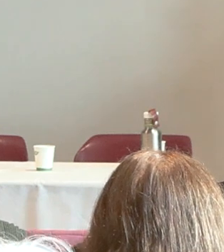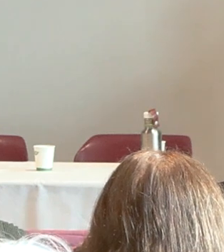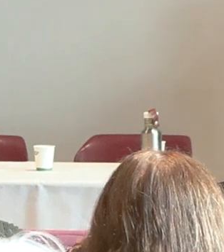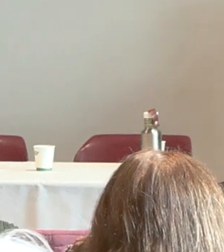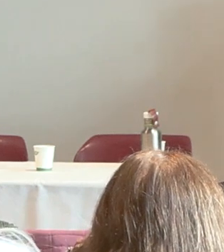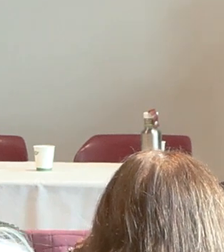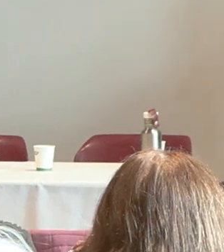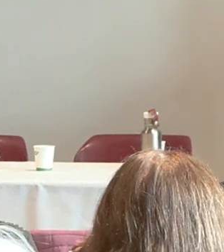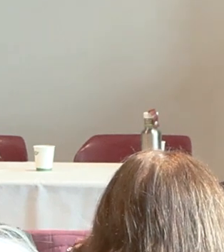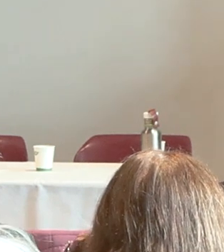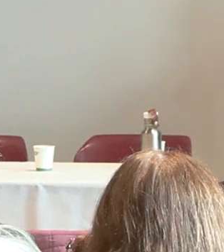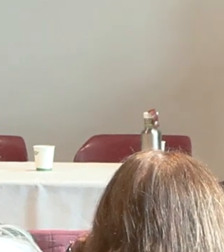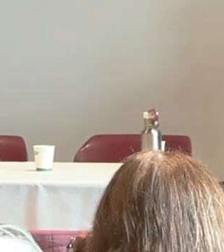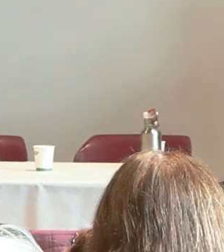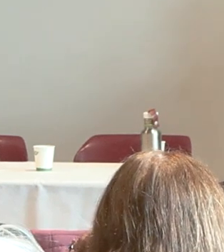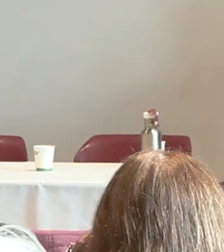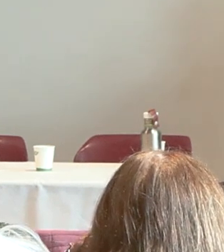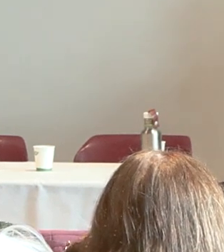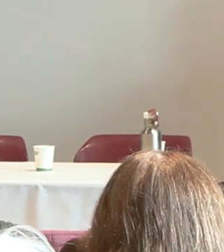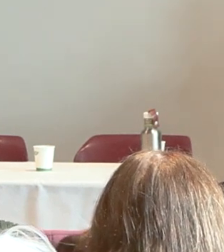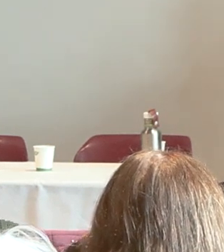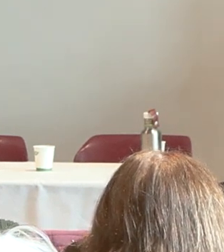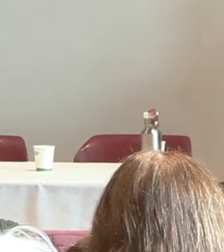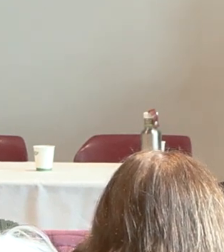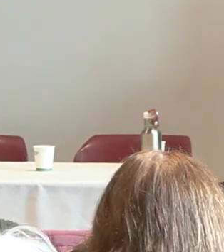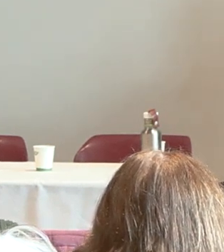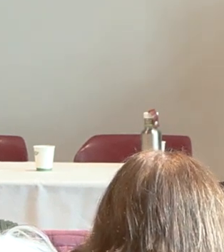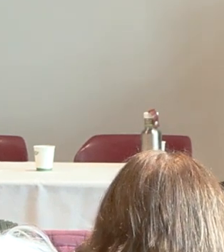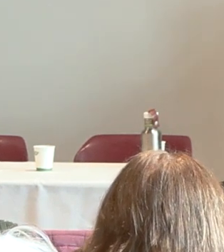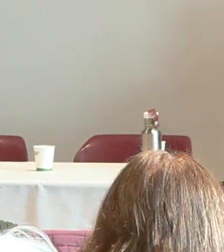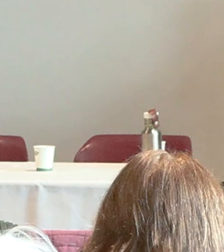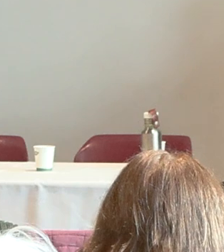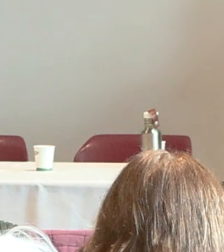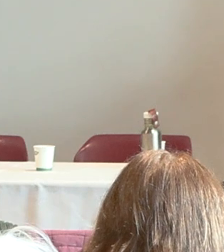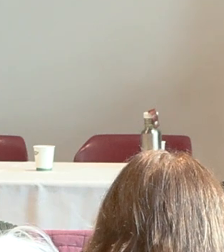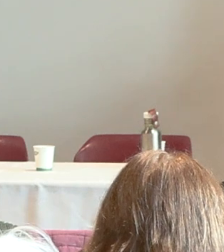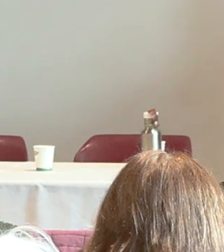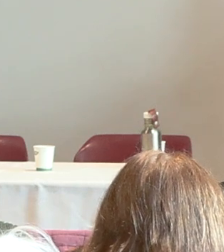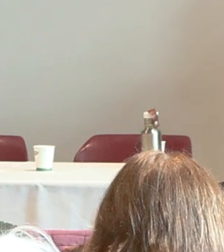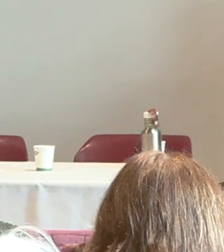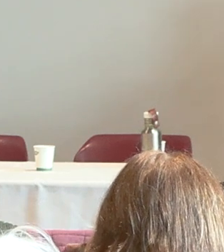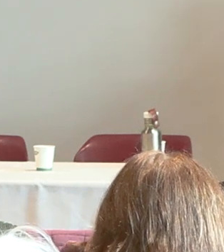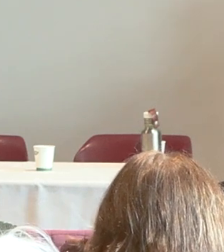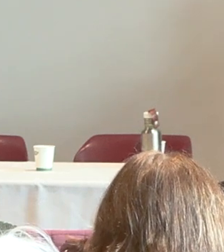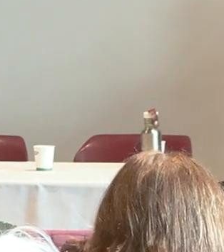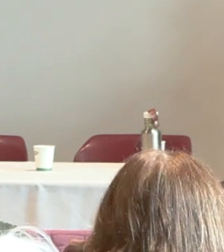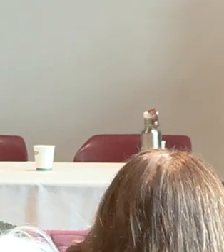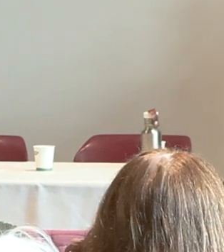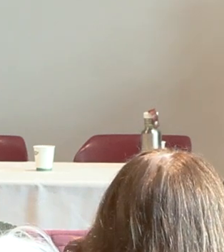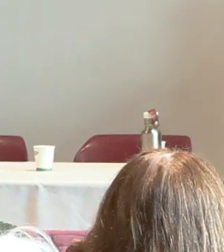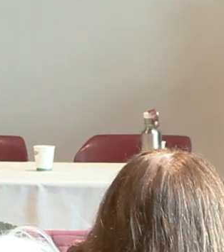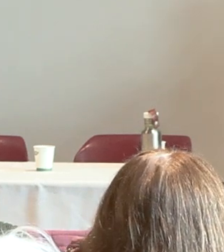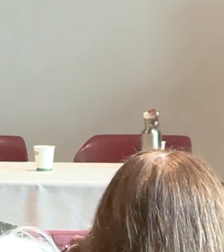I've had the pleasure of hearing Shanta read from her work, and I'm so excited to hear the thoughts she